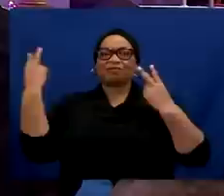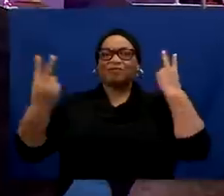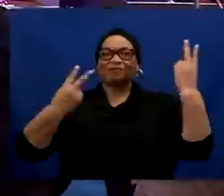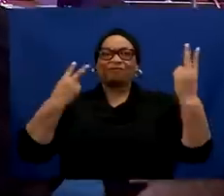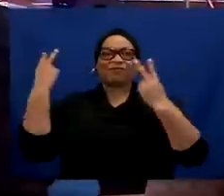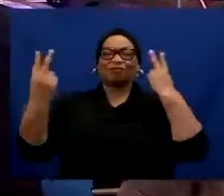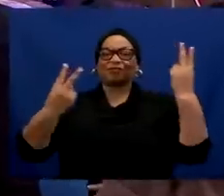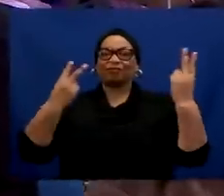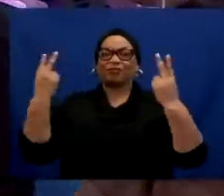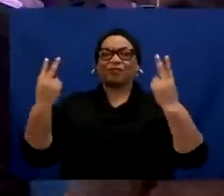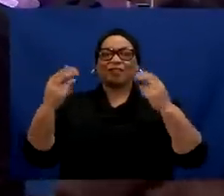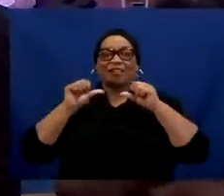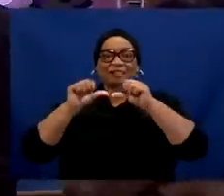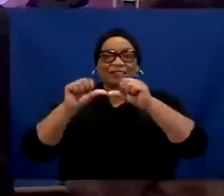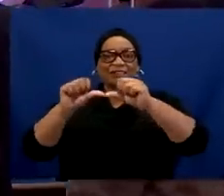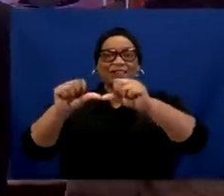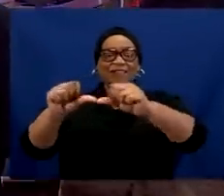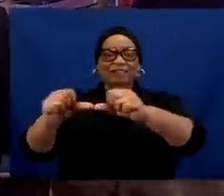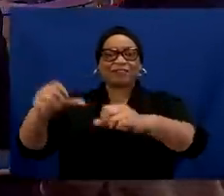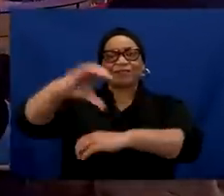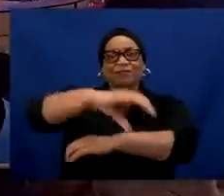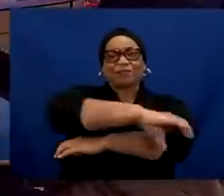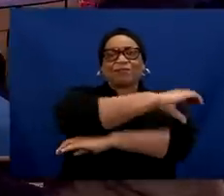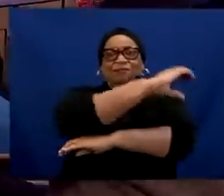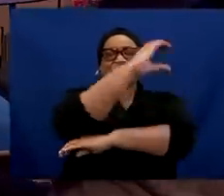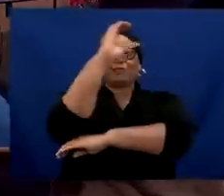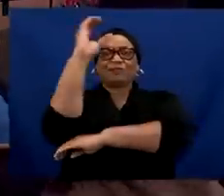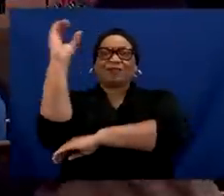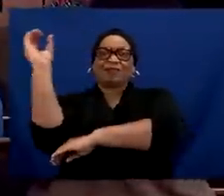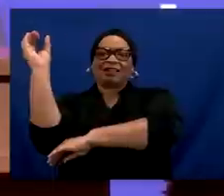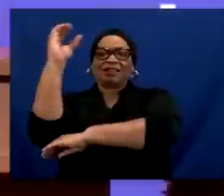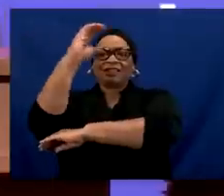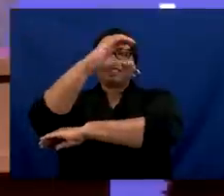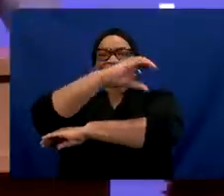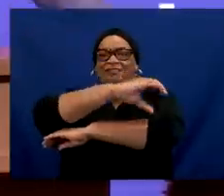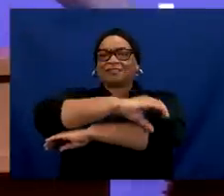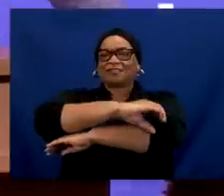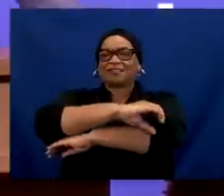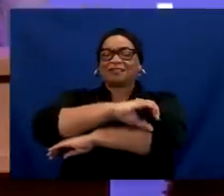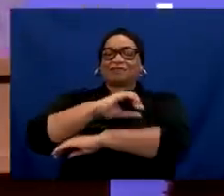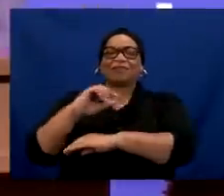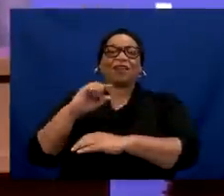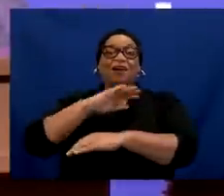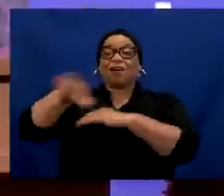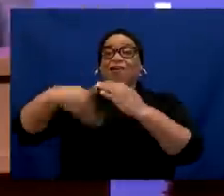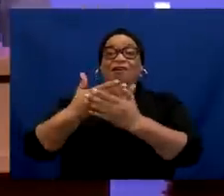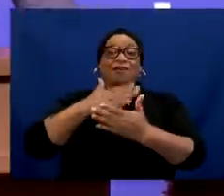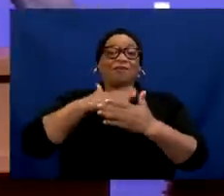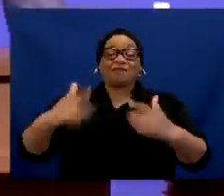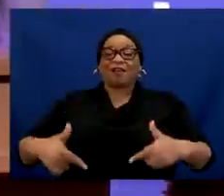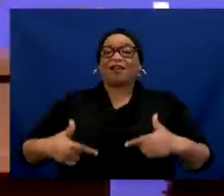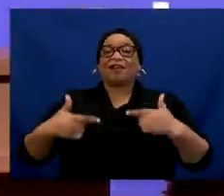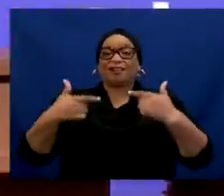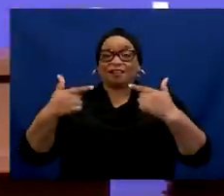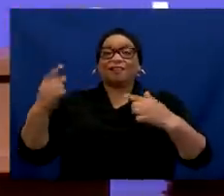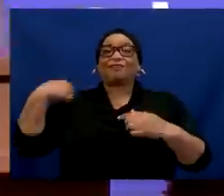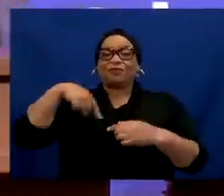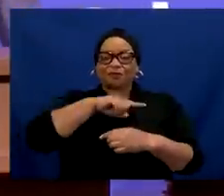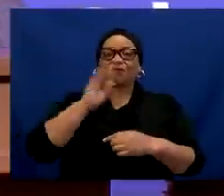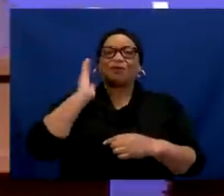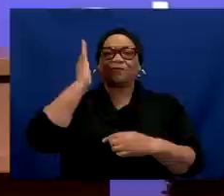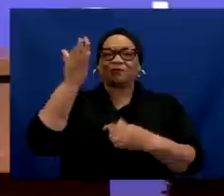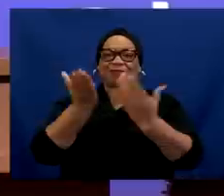the rising of the sun to the going down of the same. For the rest of our lives, we'll serve